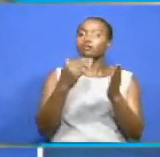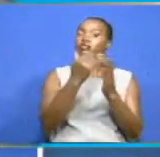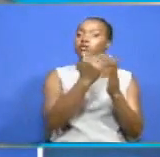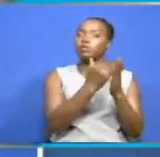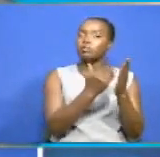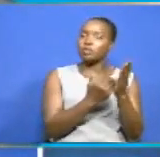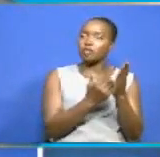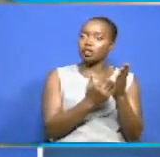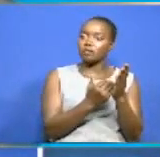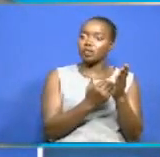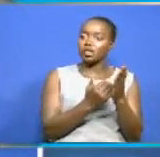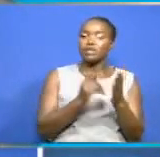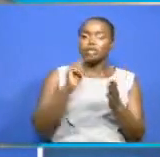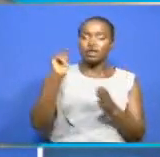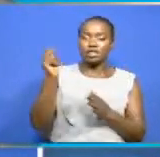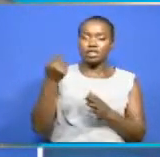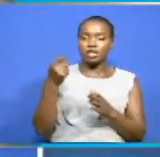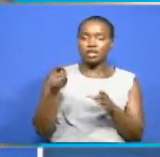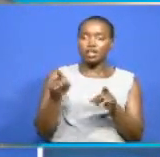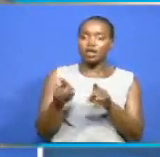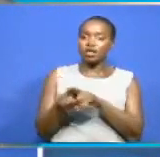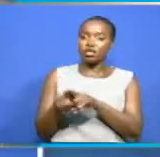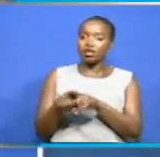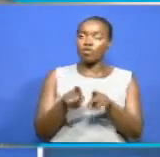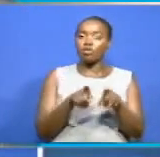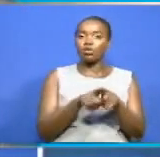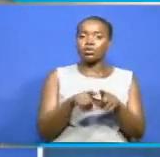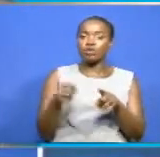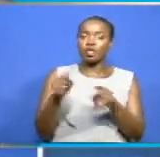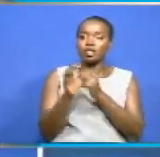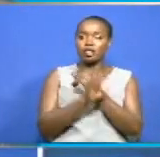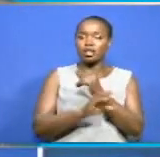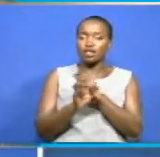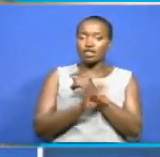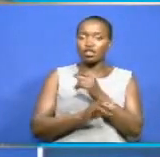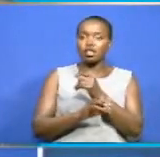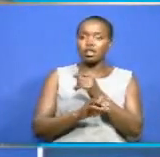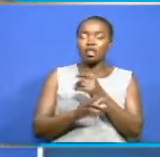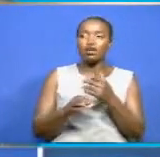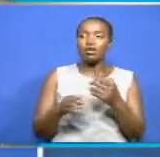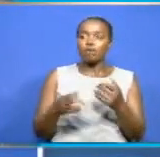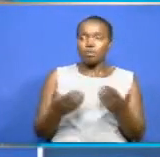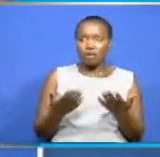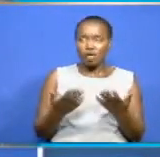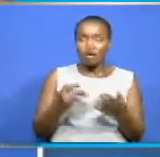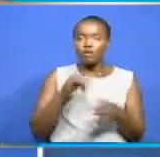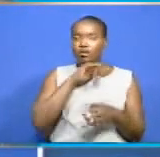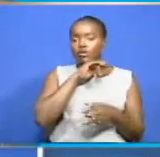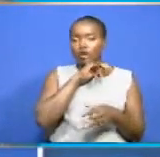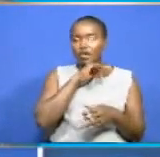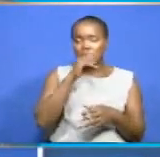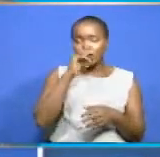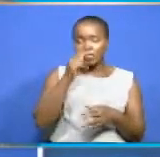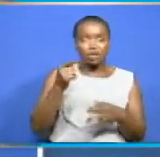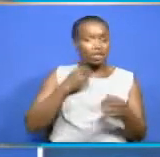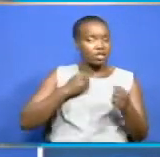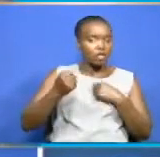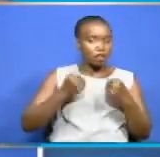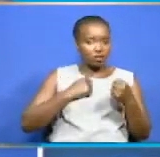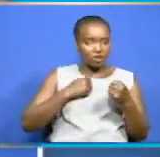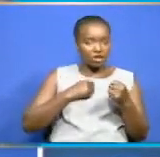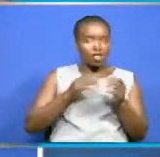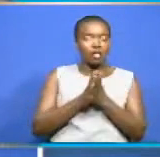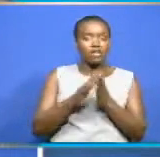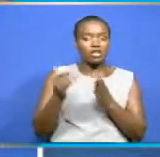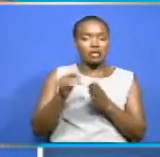both locally in Kenya as well as other countries where we have physical footprint, that is Uganda, Tanzania and Rwanda, as well as